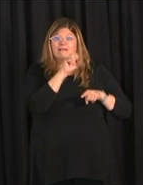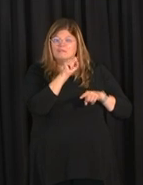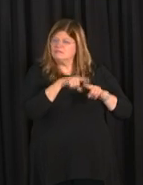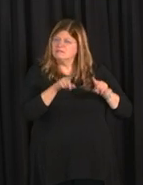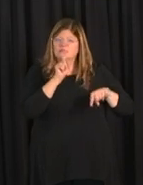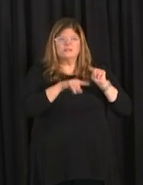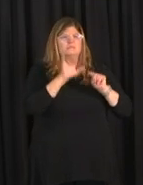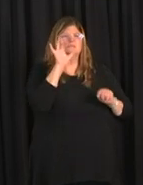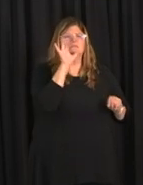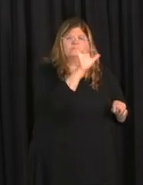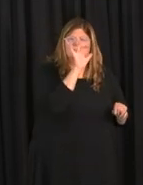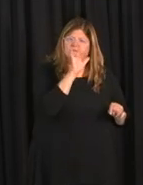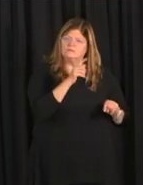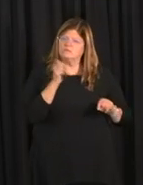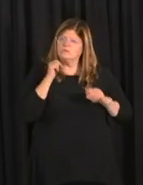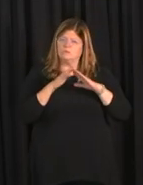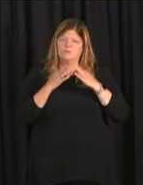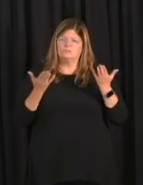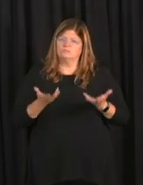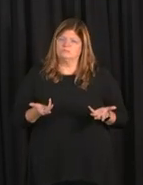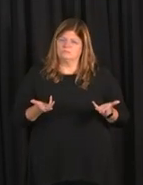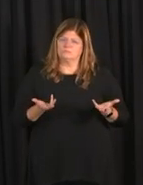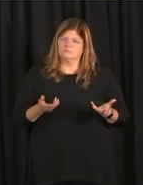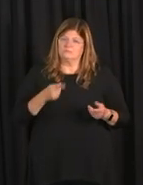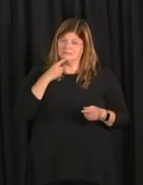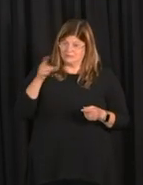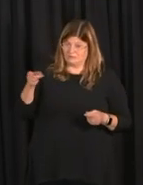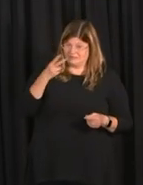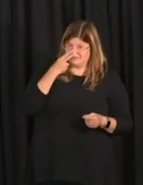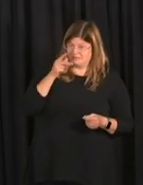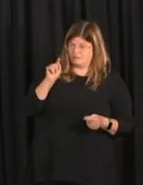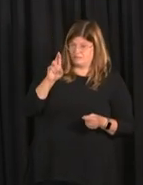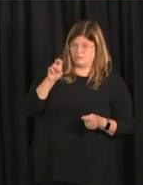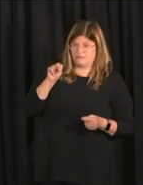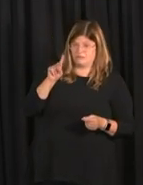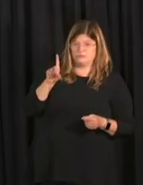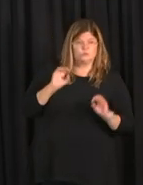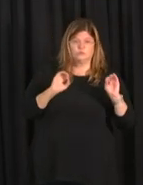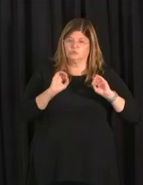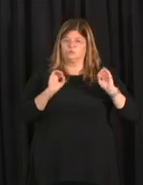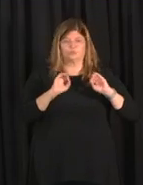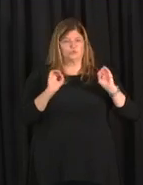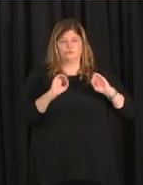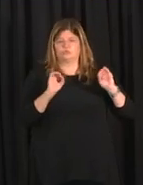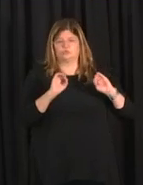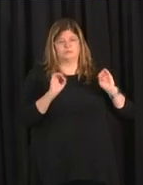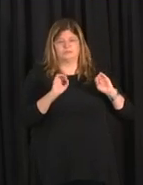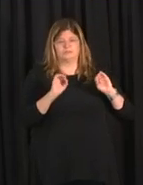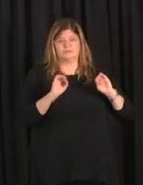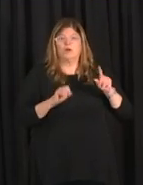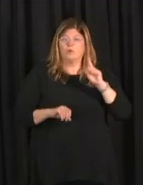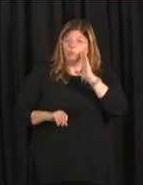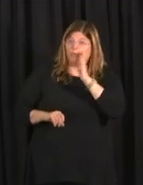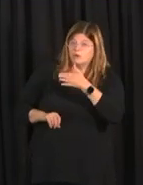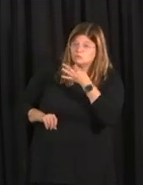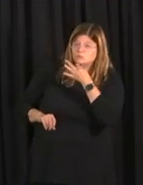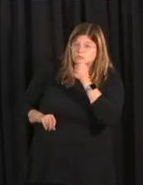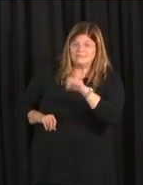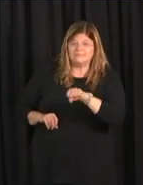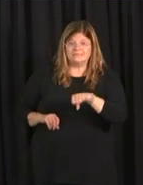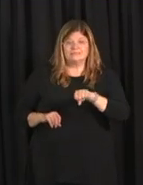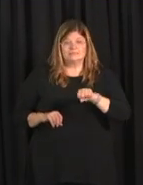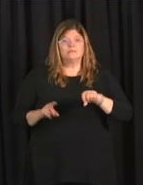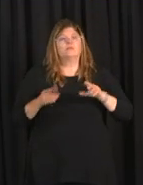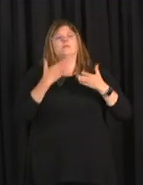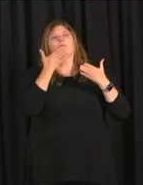able to? Do you see a trend line yet on that website? No, so I Okay, guess, so we will Yes. eventually. yes. Okay,